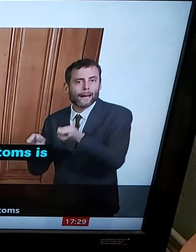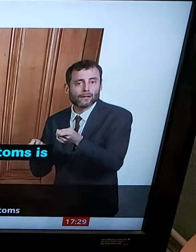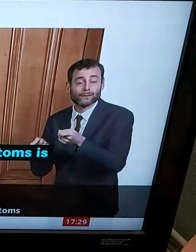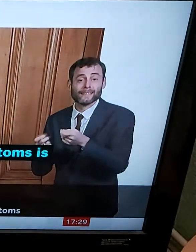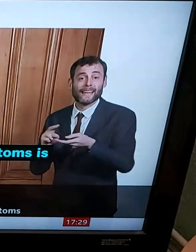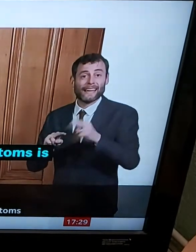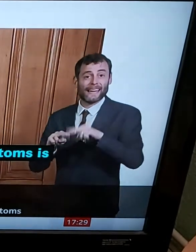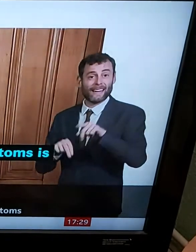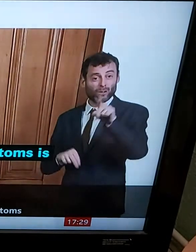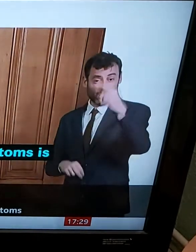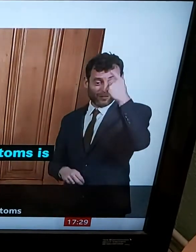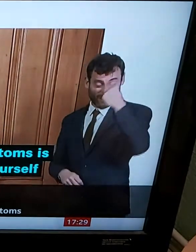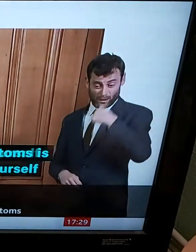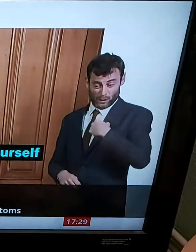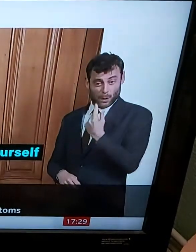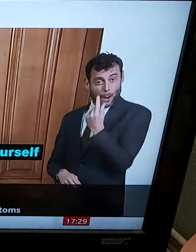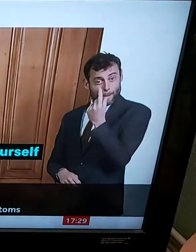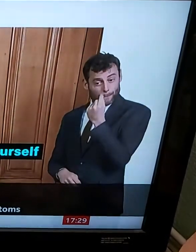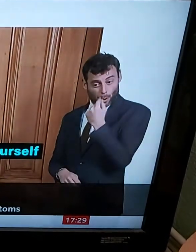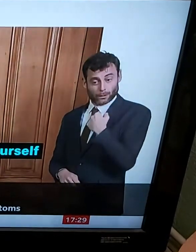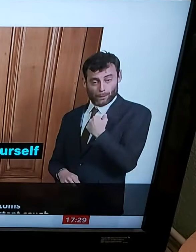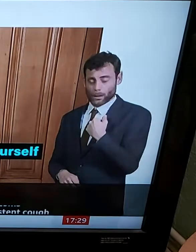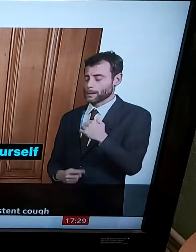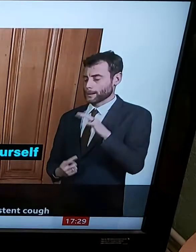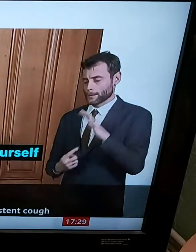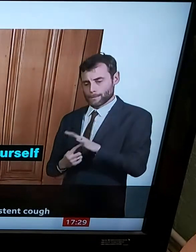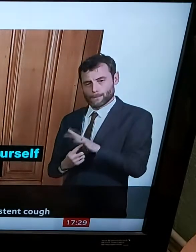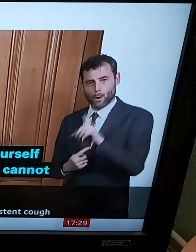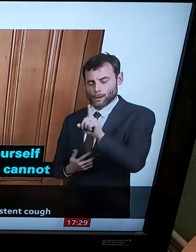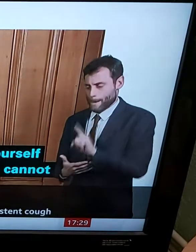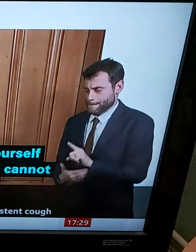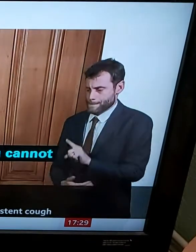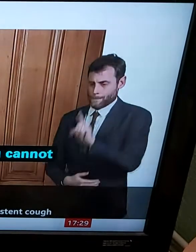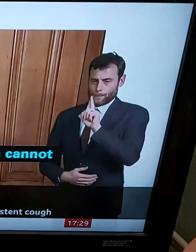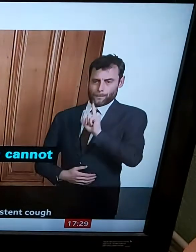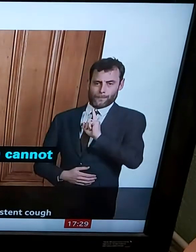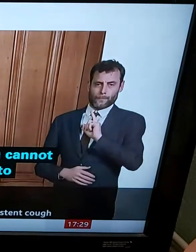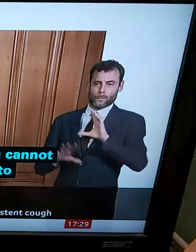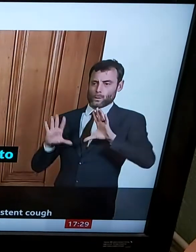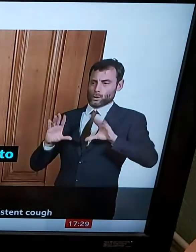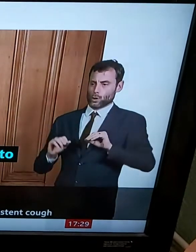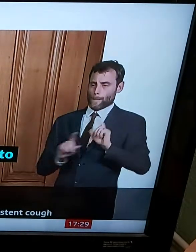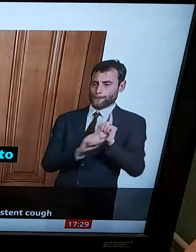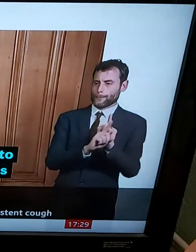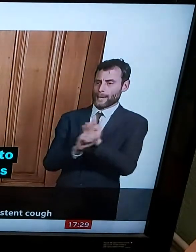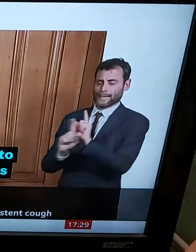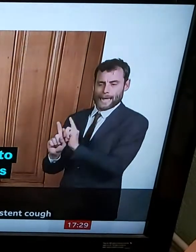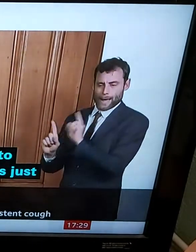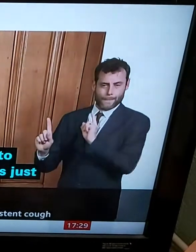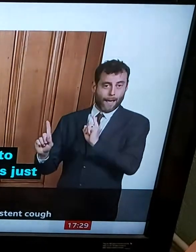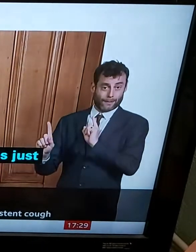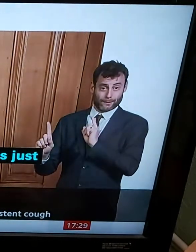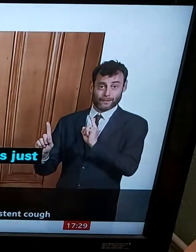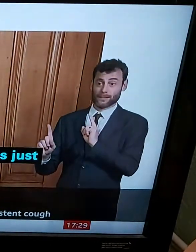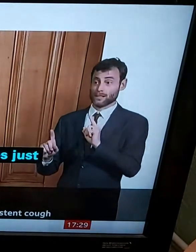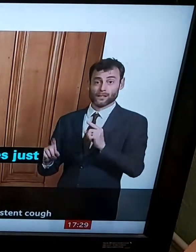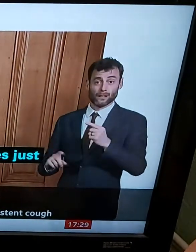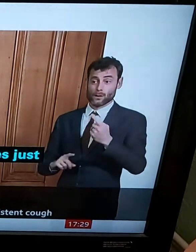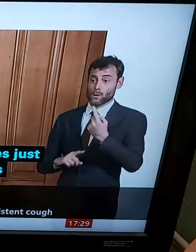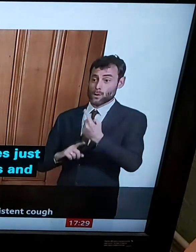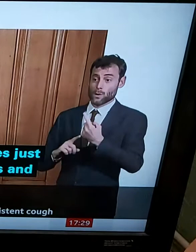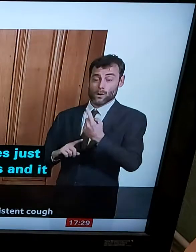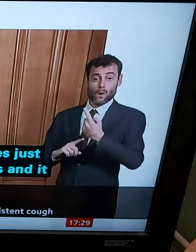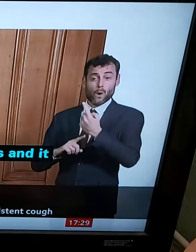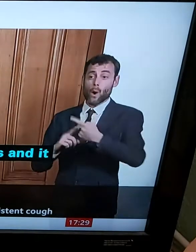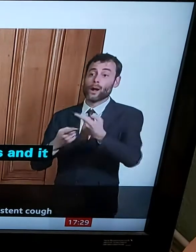from the environment so you can't potentially transmit disease to anybody else, and that applies just as much to cabinet members as it does to myself or any other